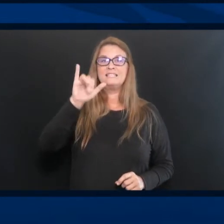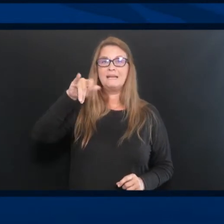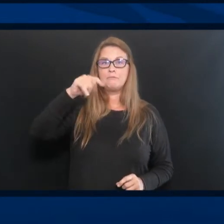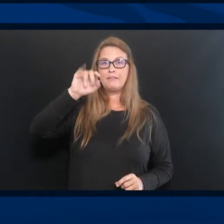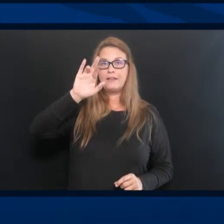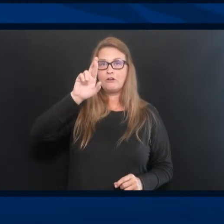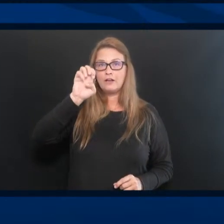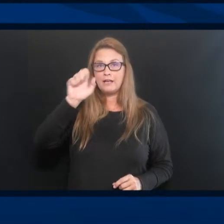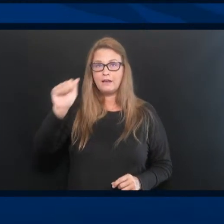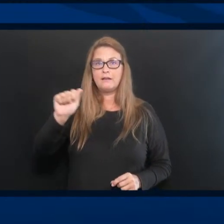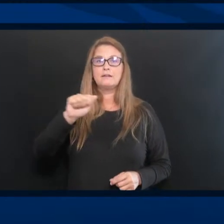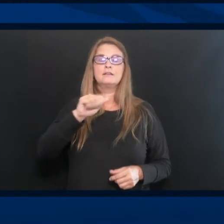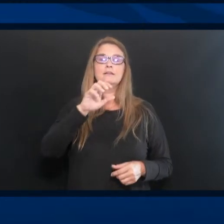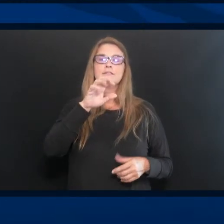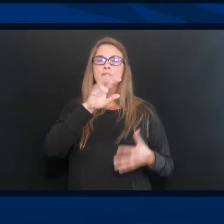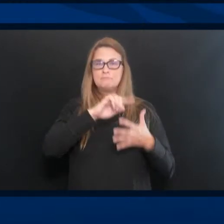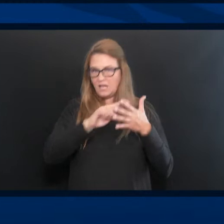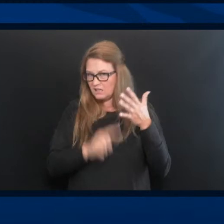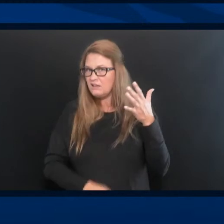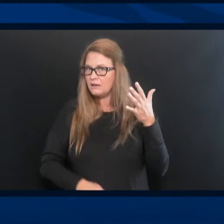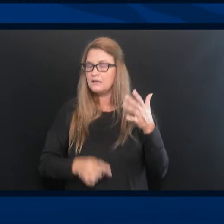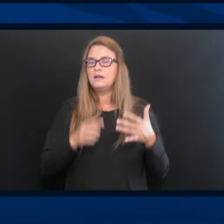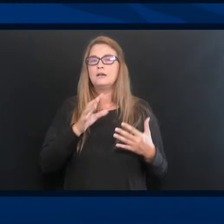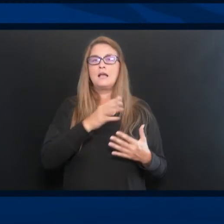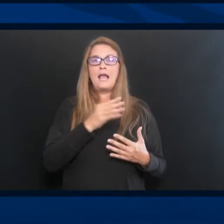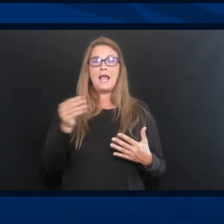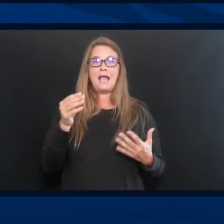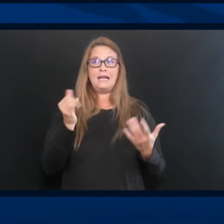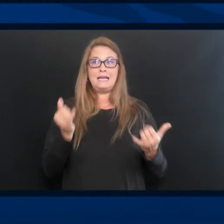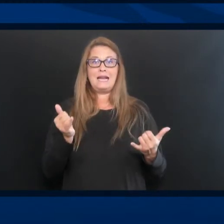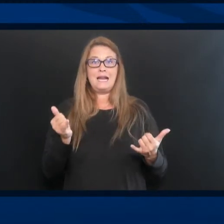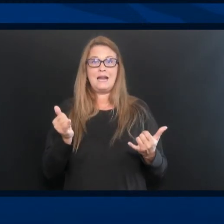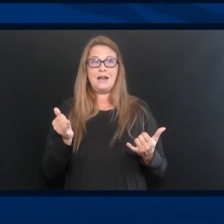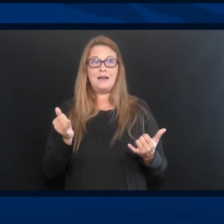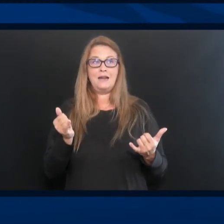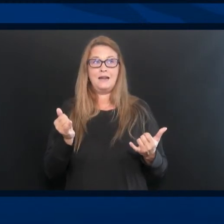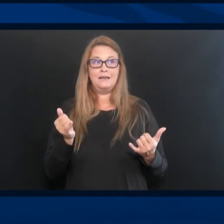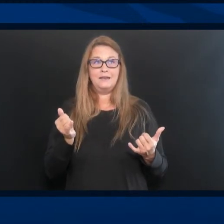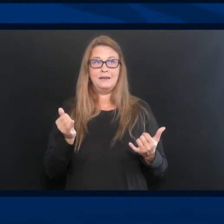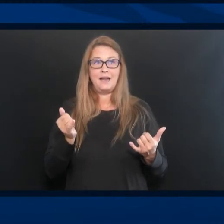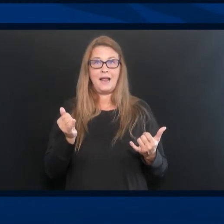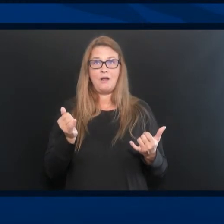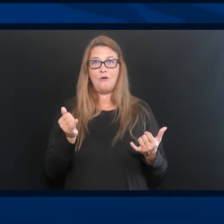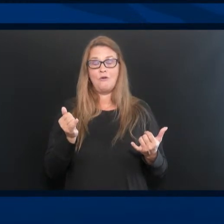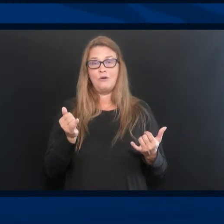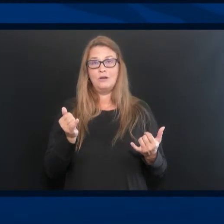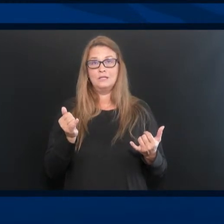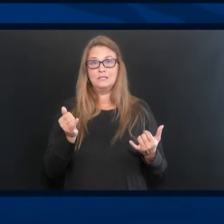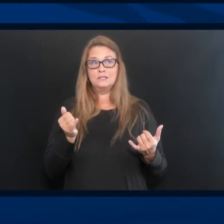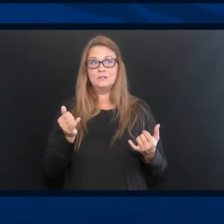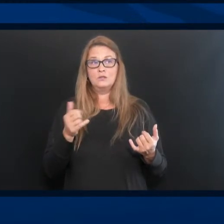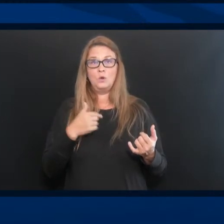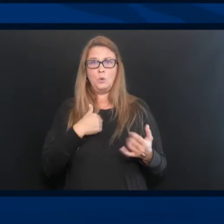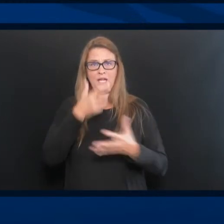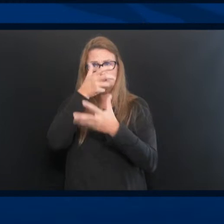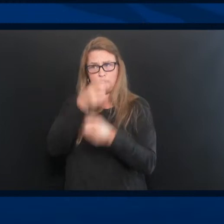etc. And you talk about they've been weathered and through the test of time. We trust